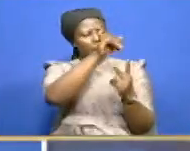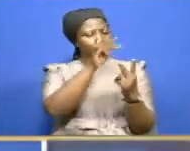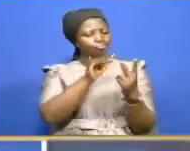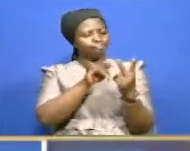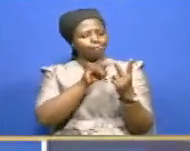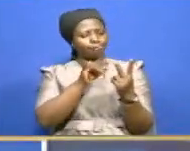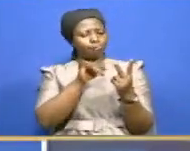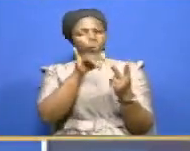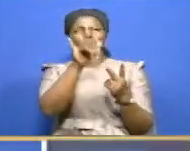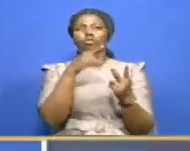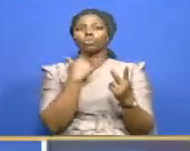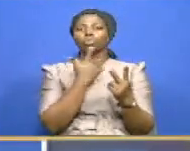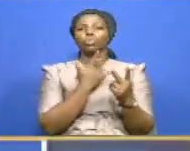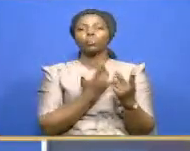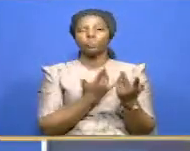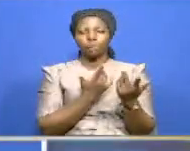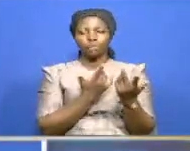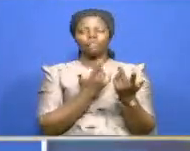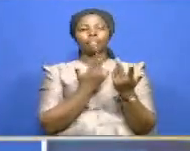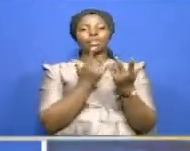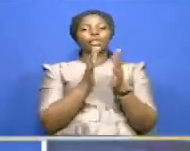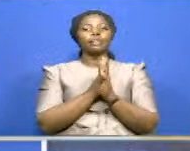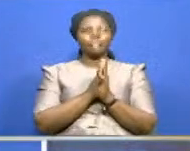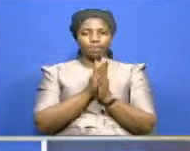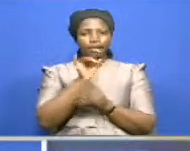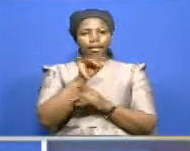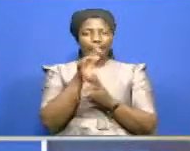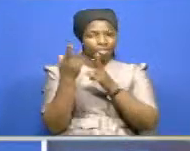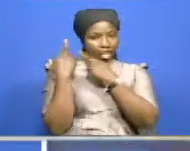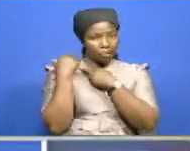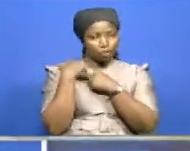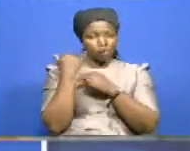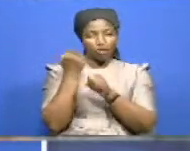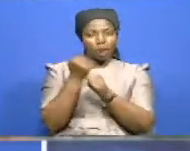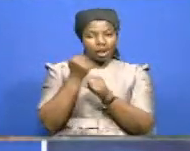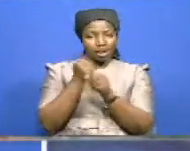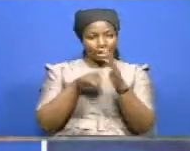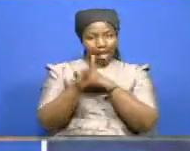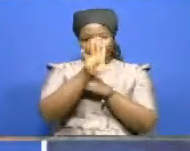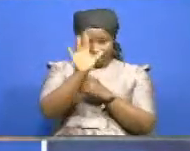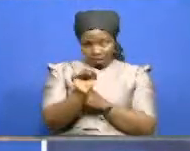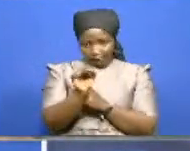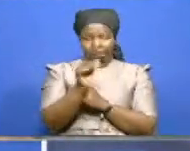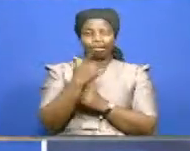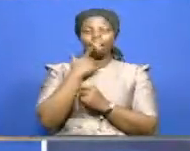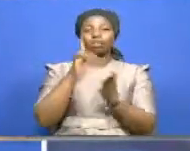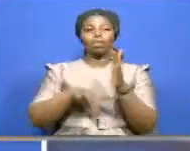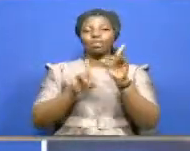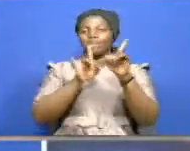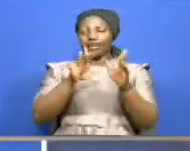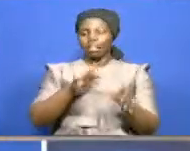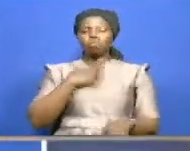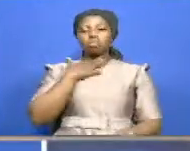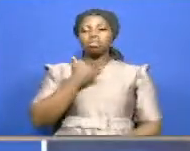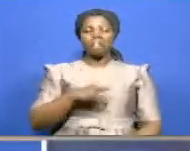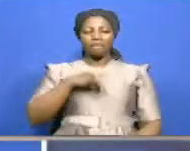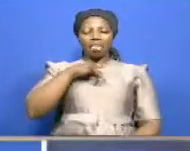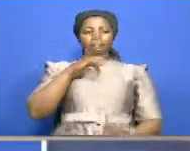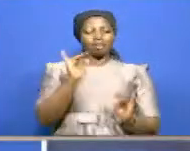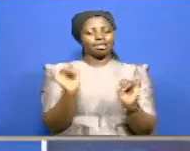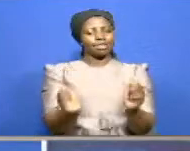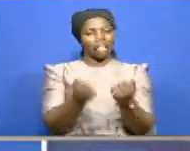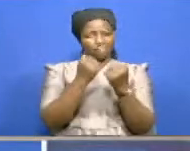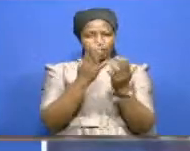Vice President in charge of commercial operations in Africa, Badr Abbas, says travelers want to feel safe not only through